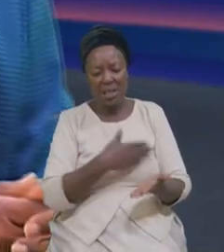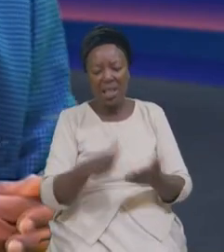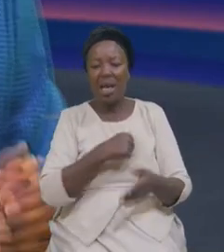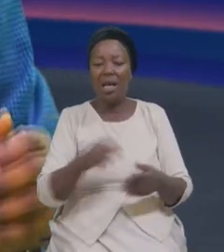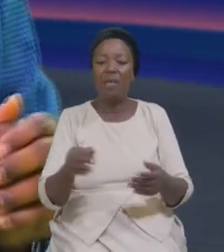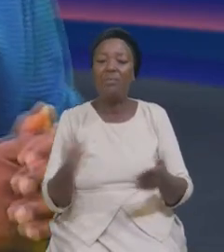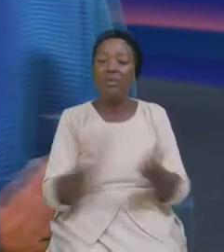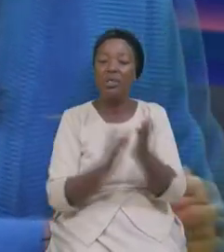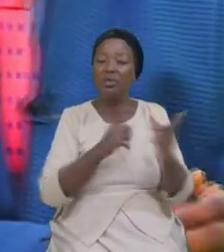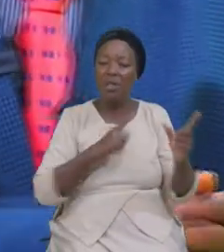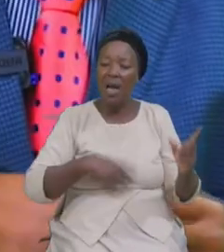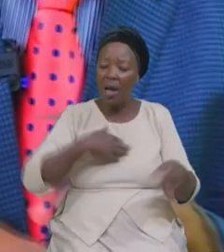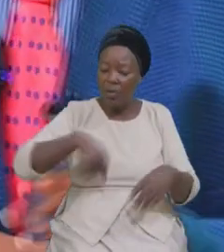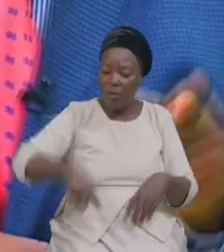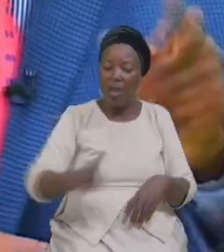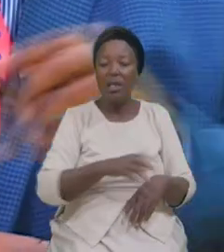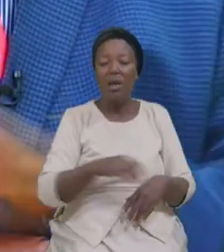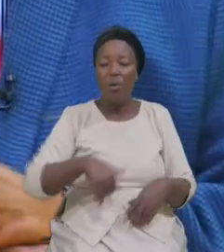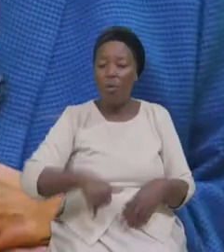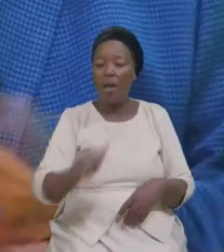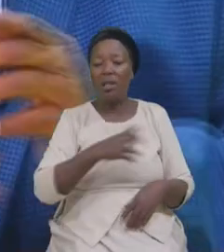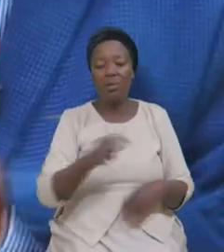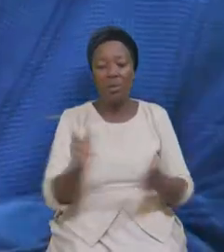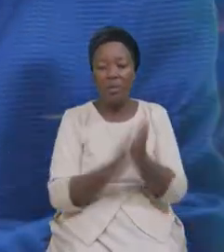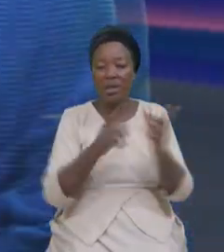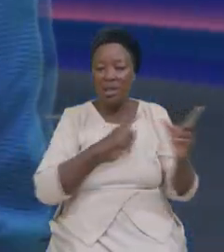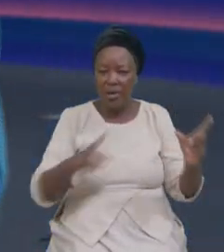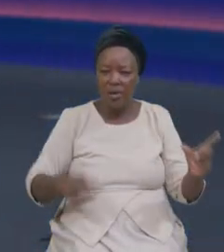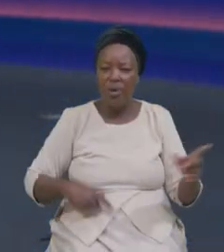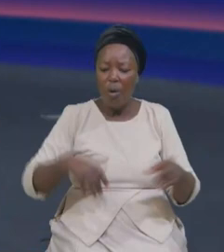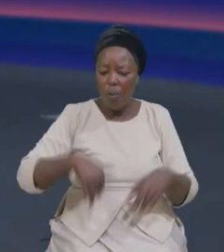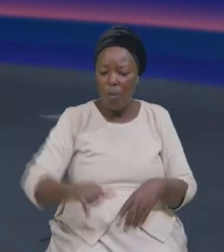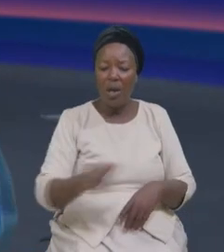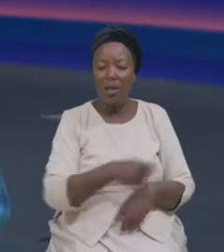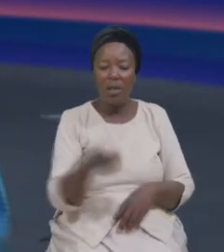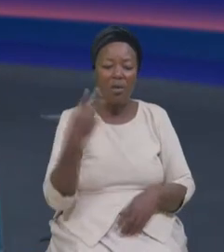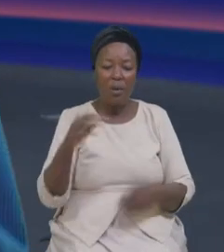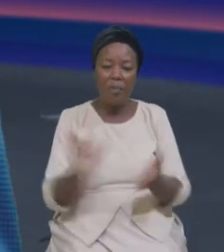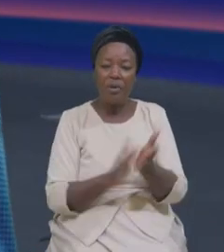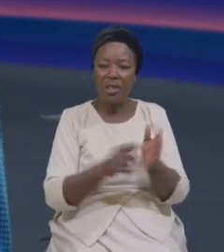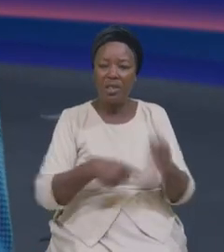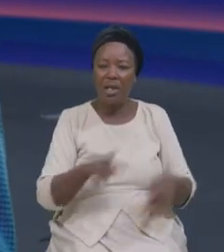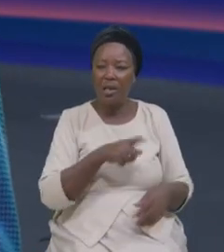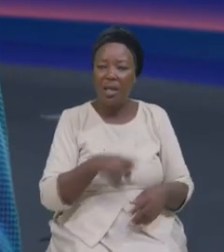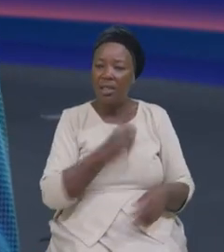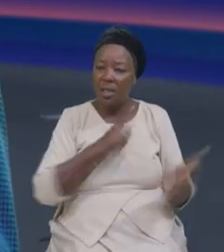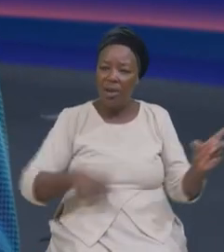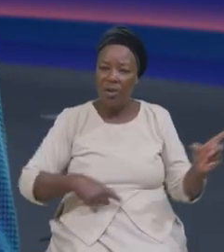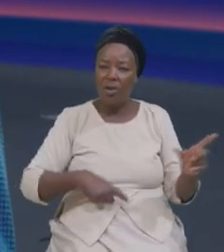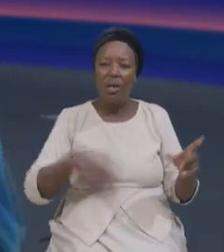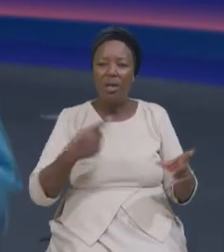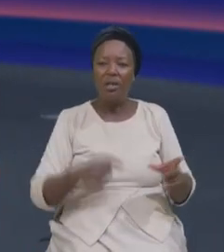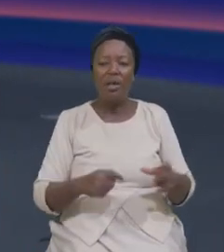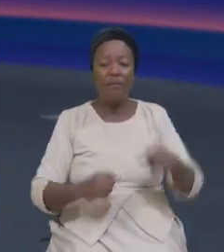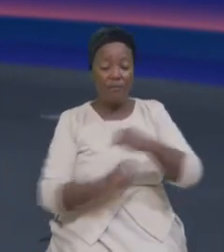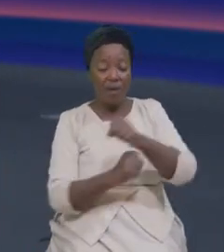And while they were praising the Lord, that's our secret. While they were praising the Lord, the foundation of the prison